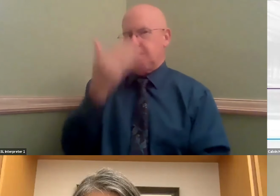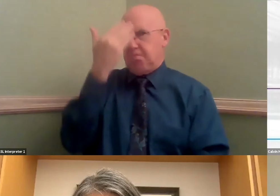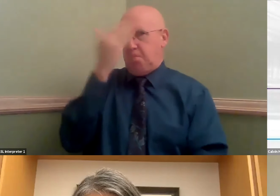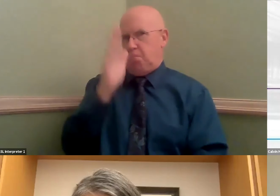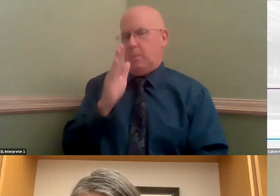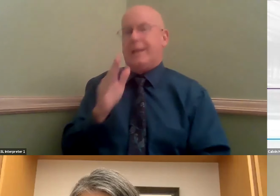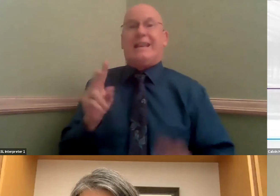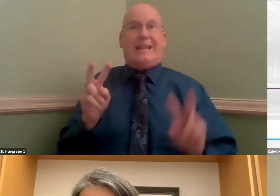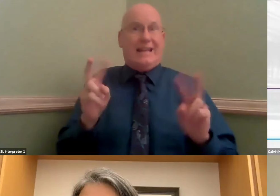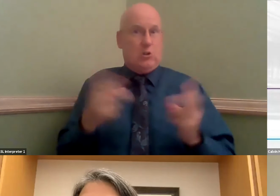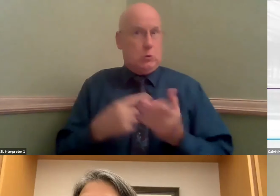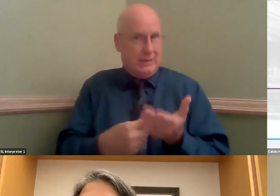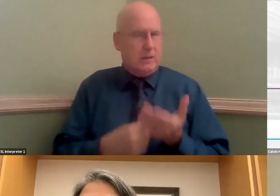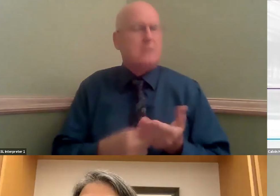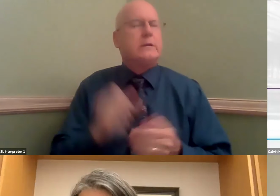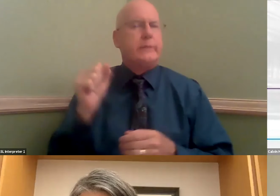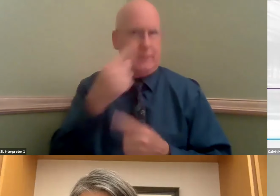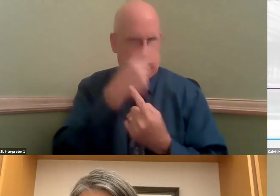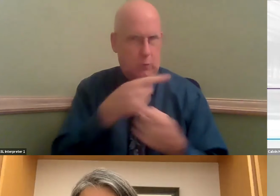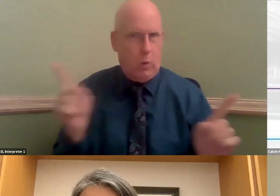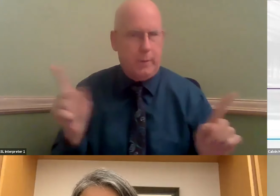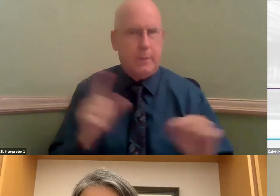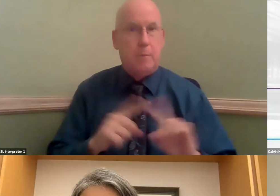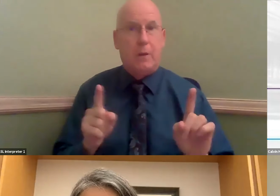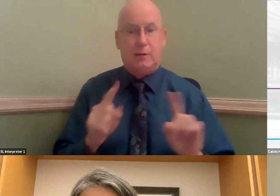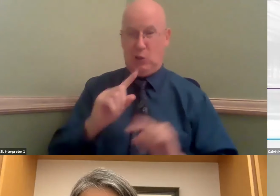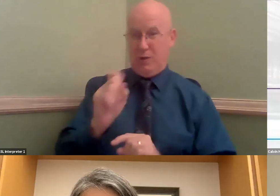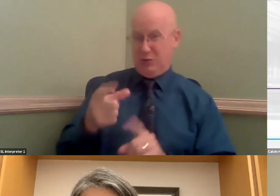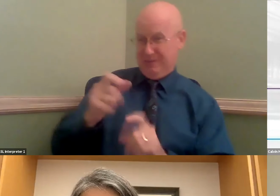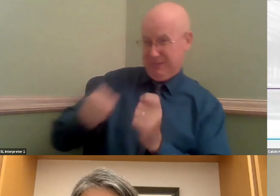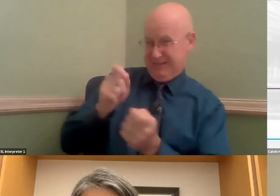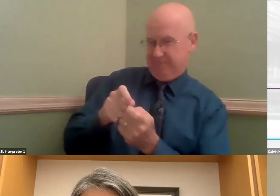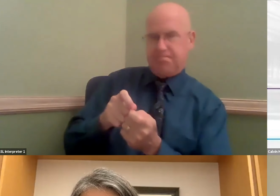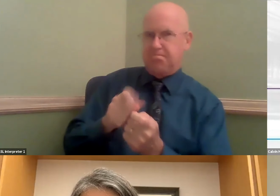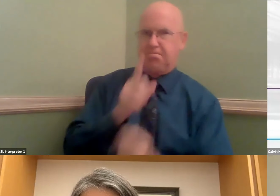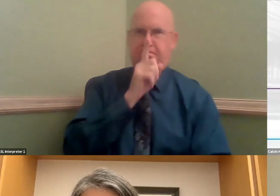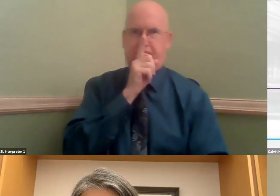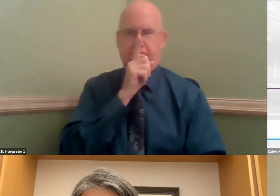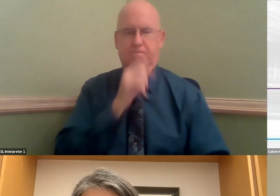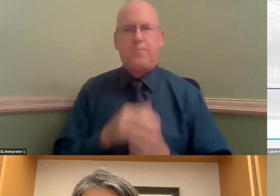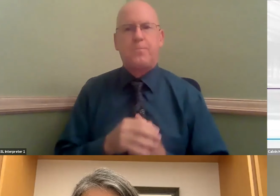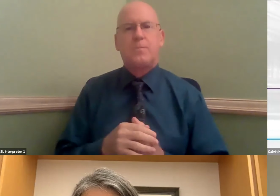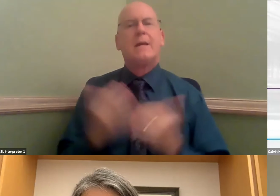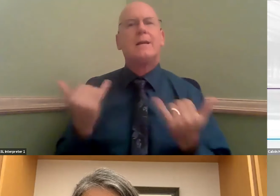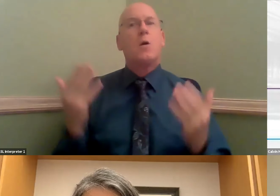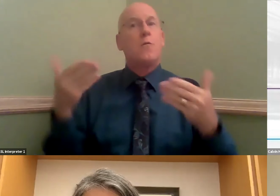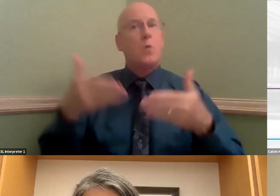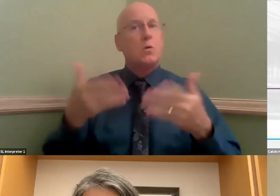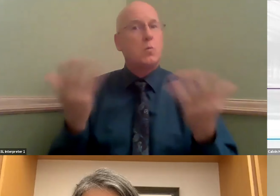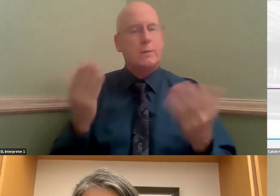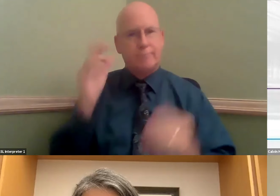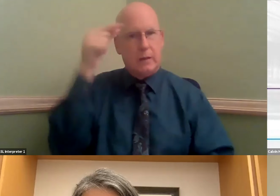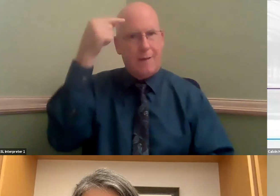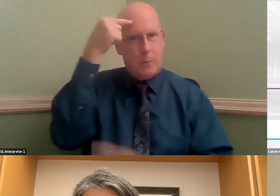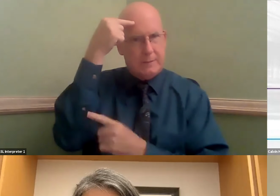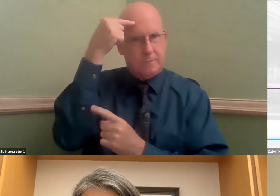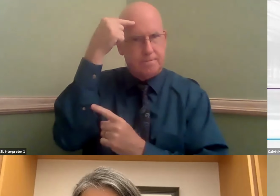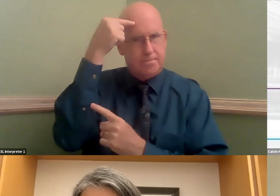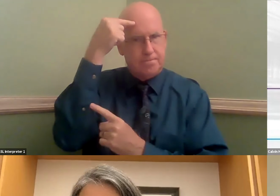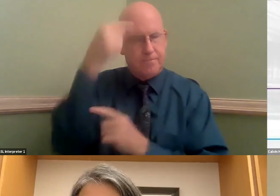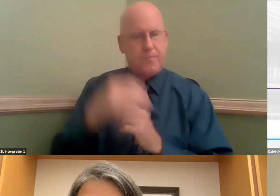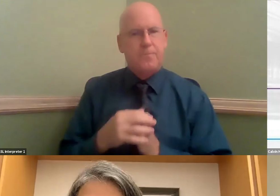issues. So we're going to begin with the issue of governance. And one question that came